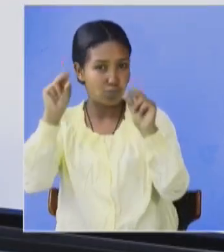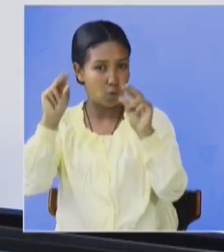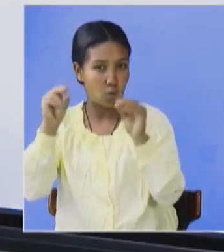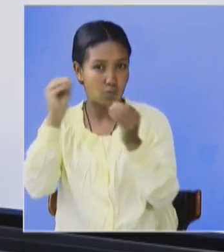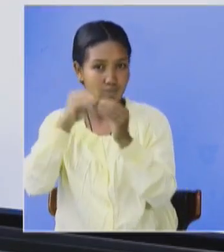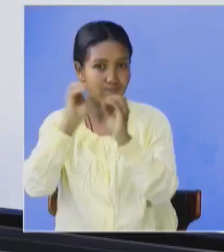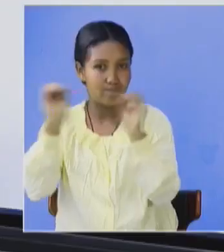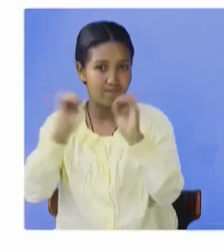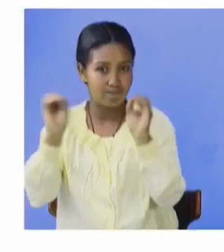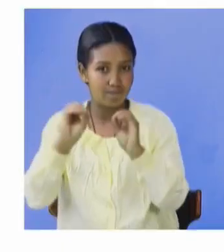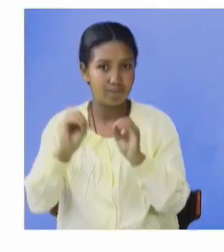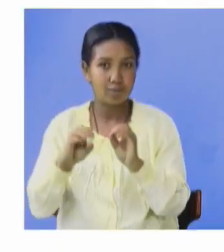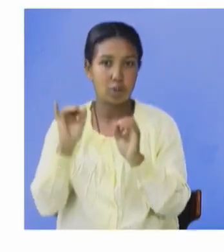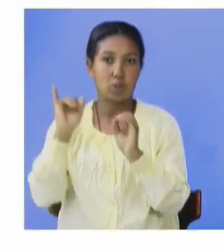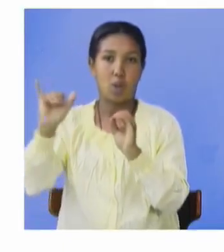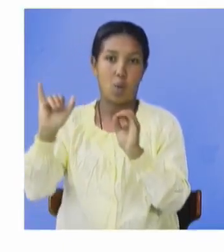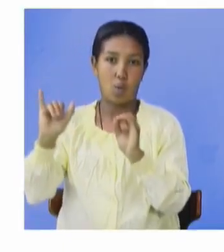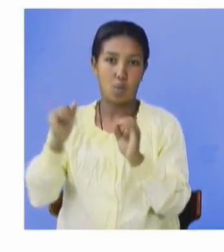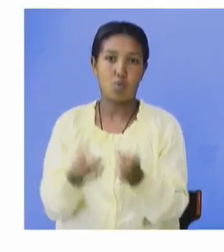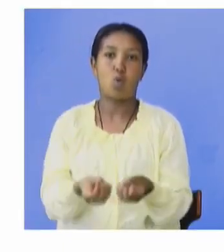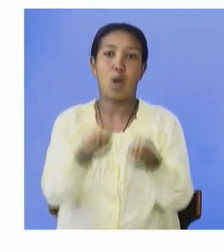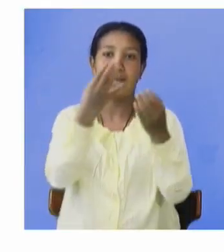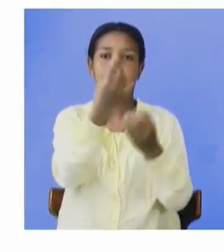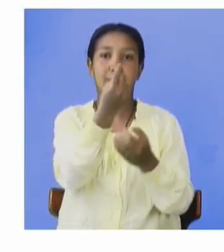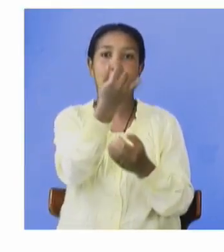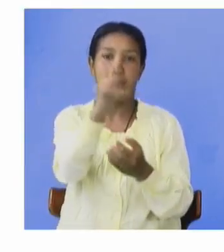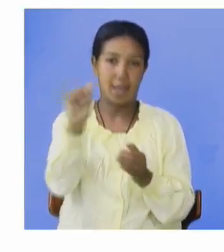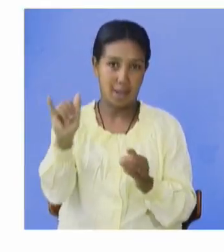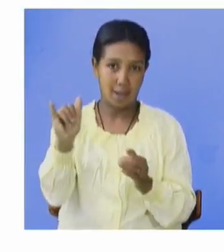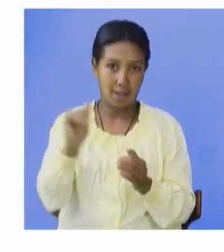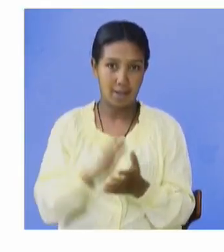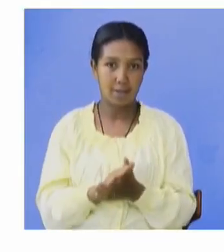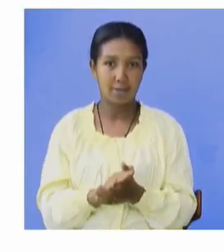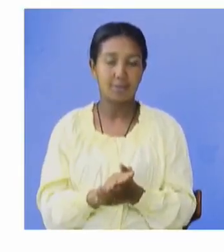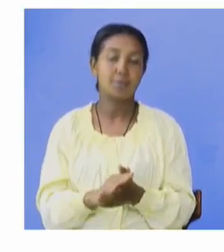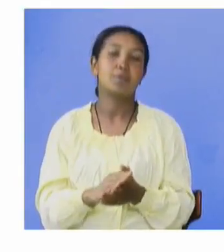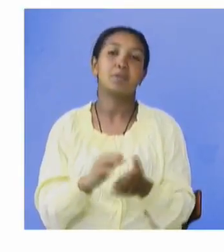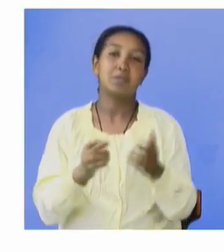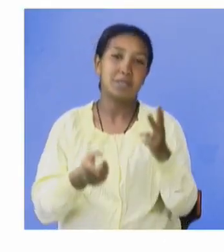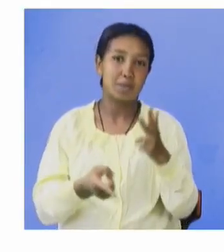So let us keep going. Sarah